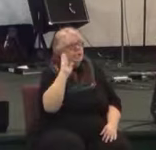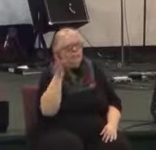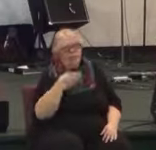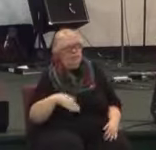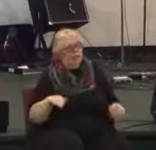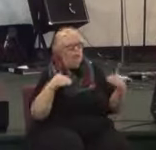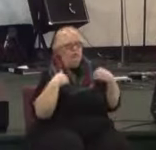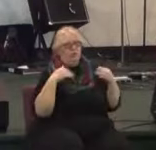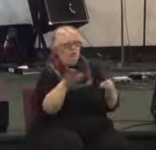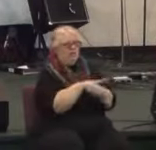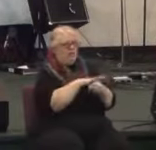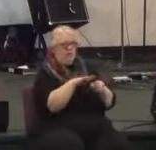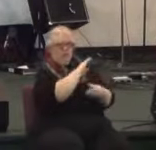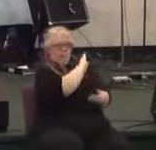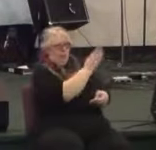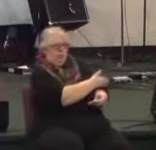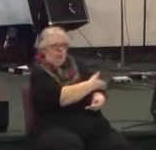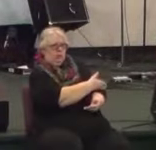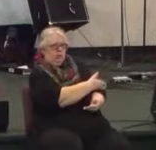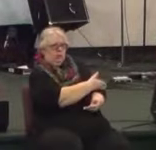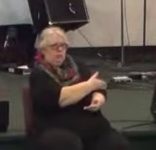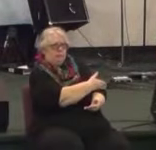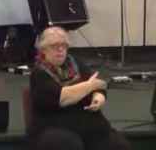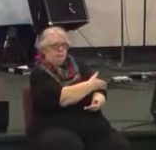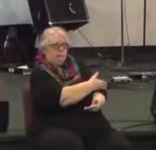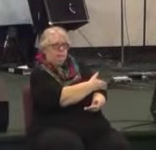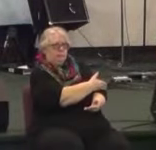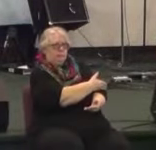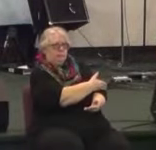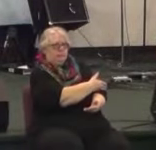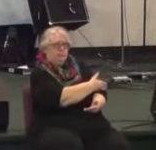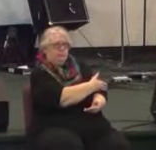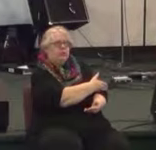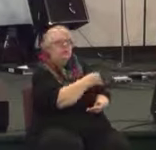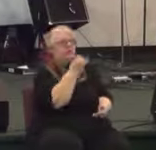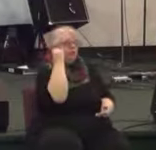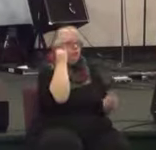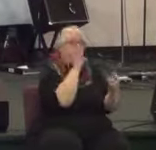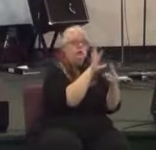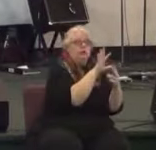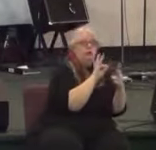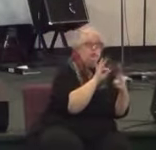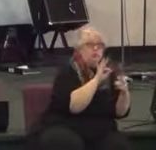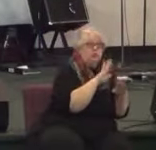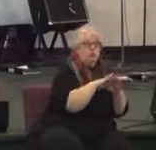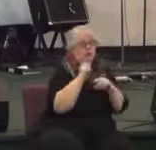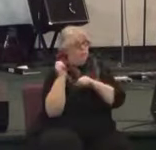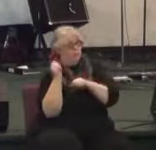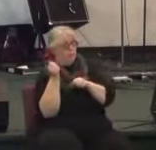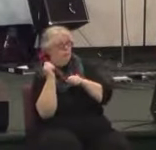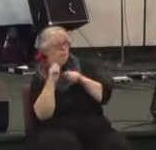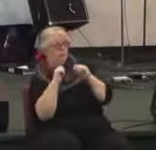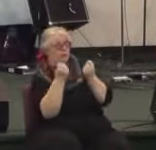as kids, I remember you getting picked on a ball team, or if you were the last one that